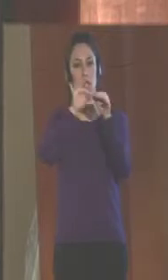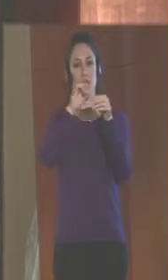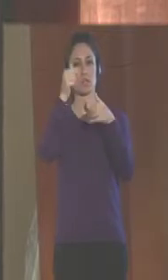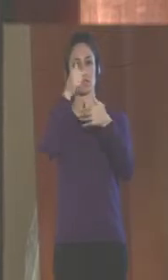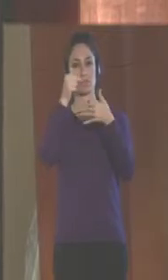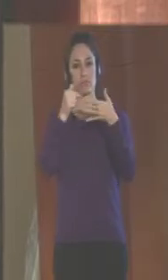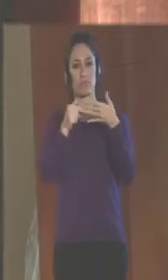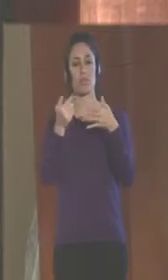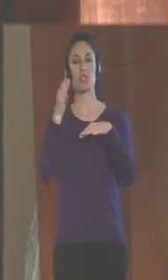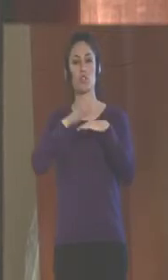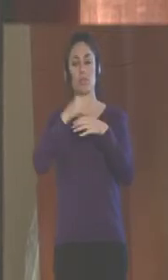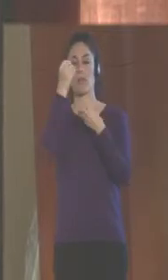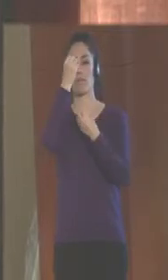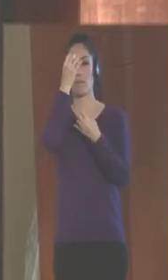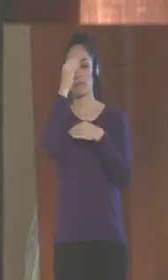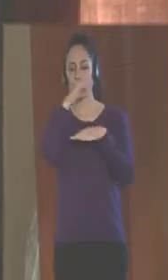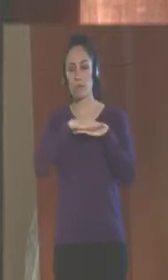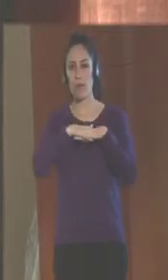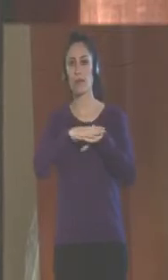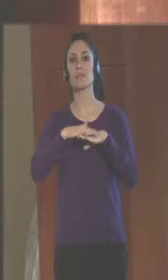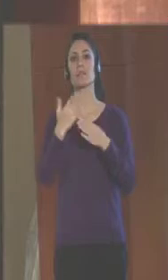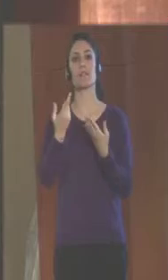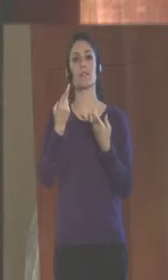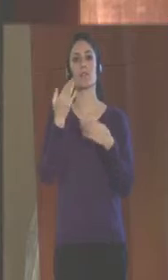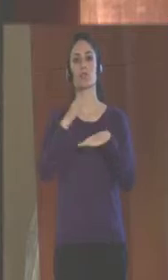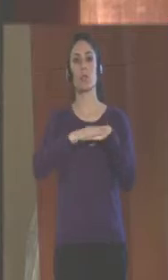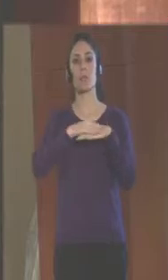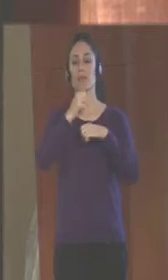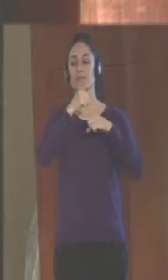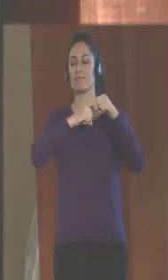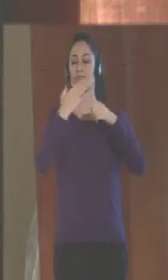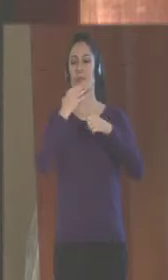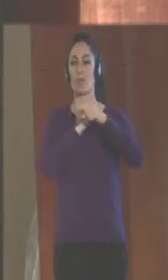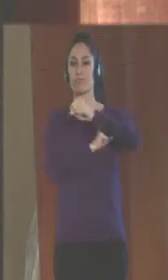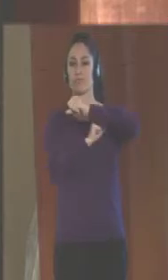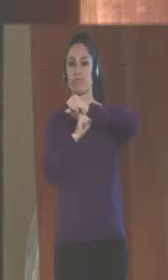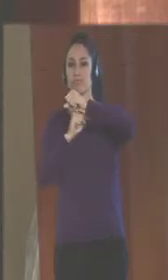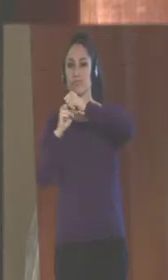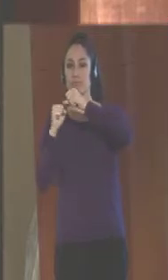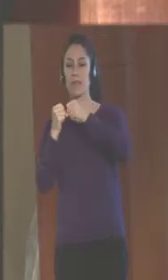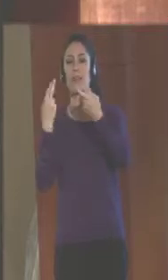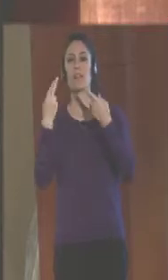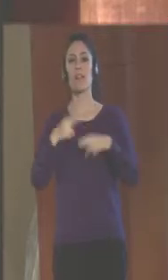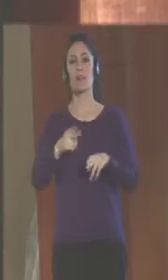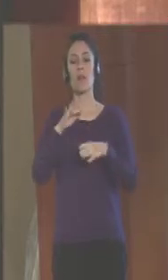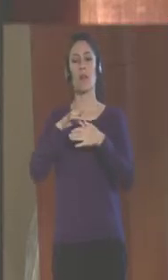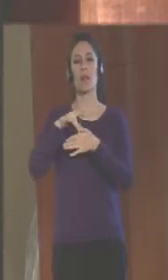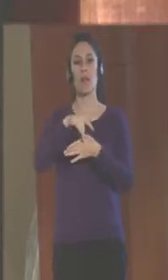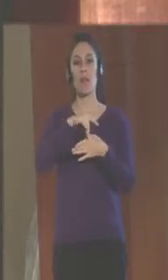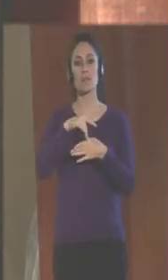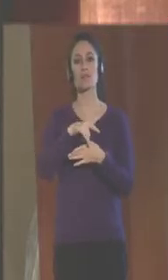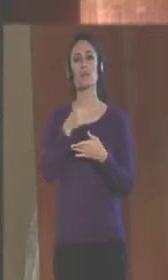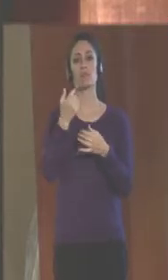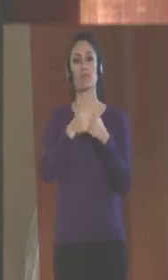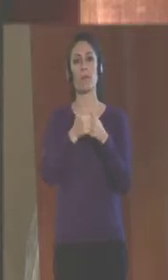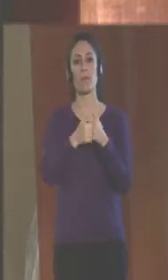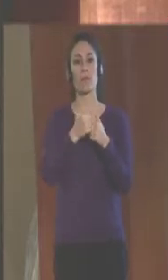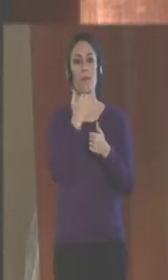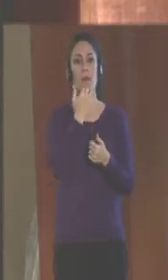elements such as the databases of infrastructure and also of the risk maps and